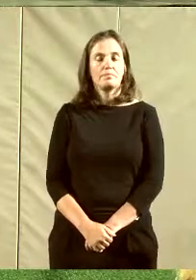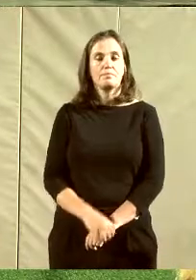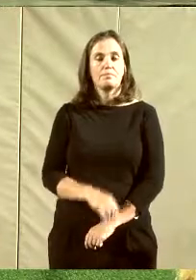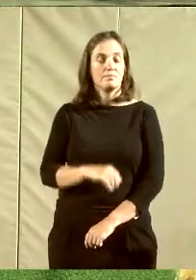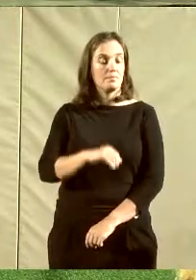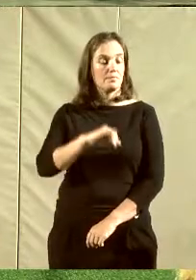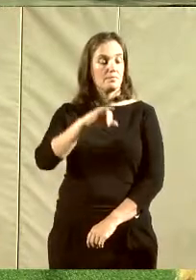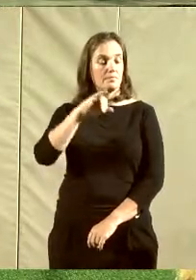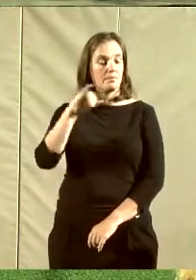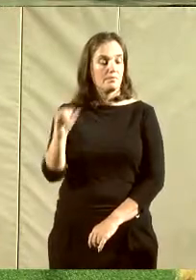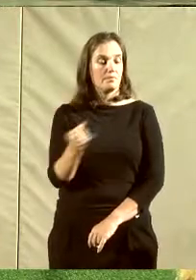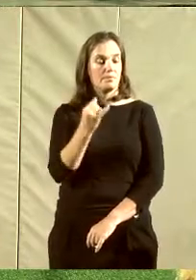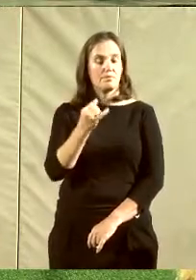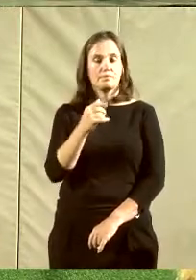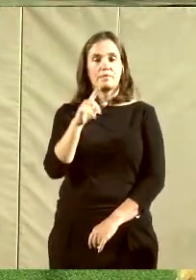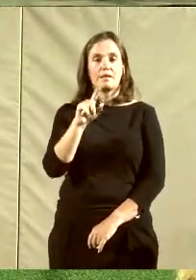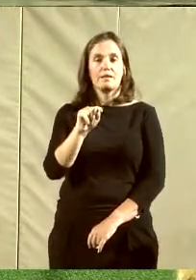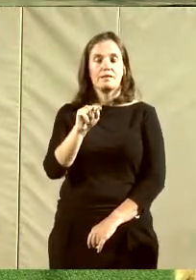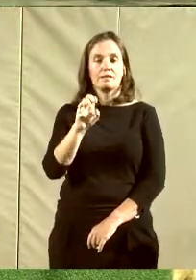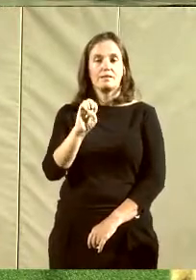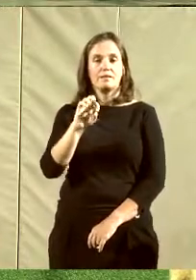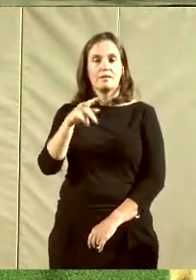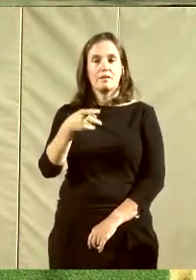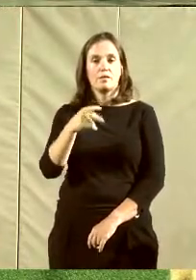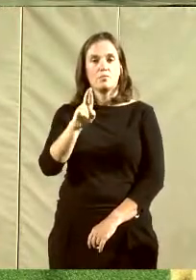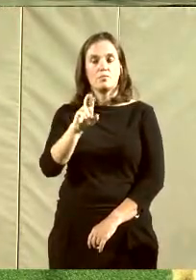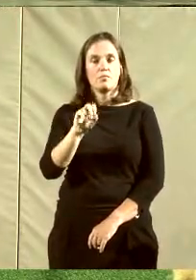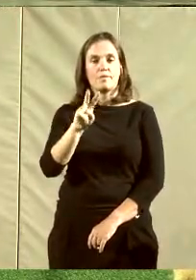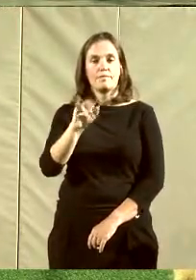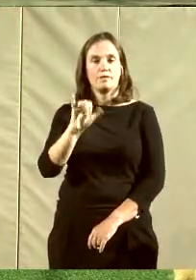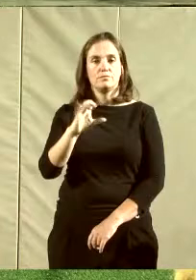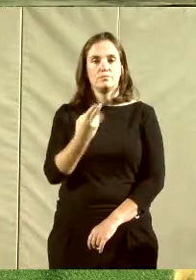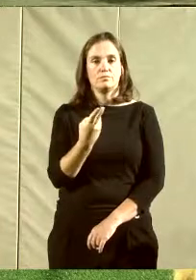Jacob Rudolph Tempervich.